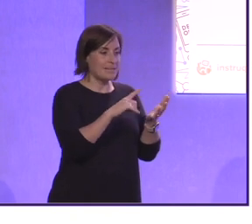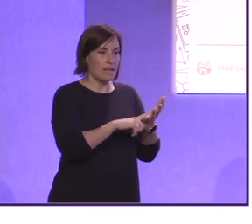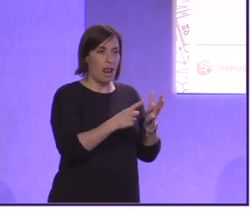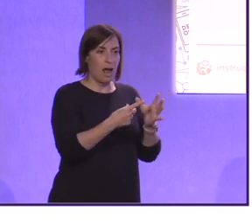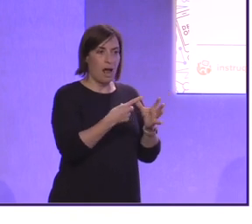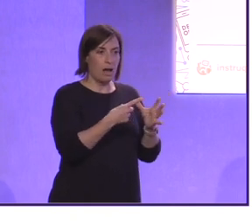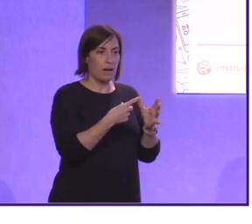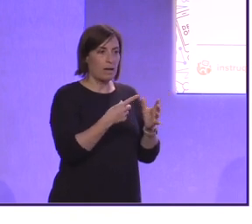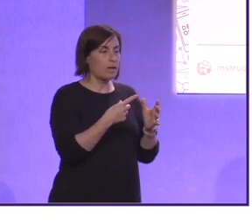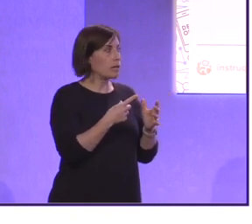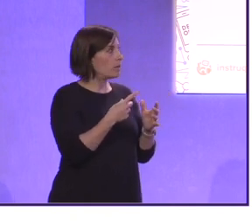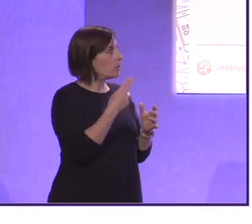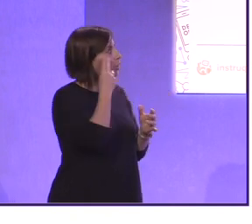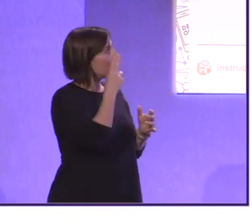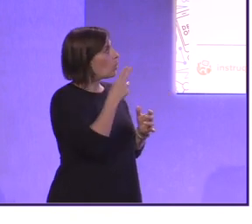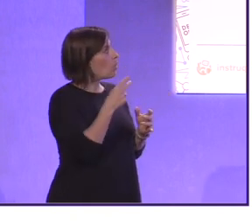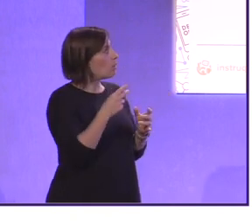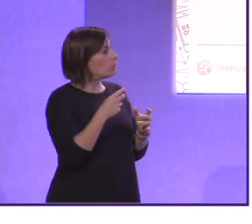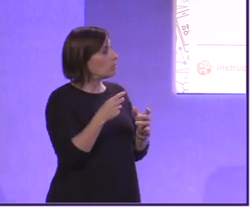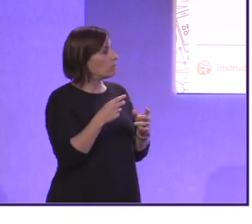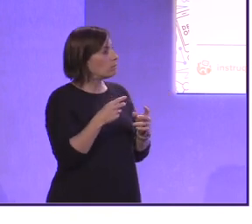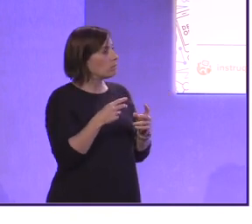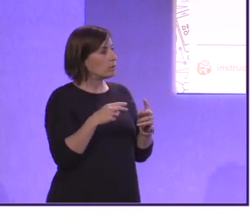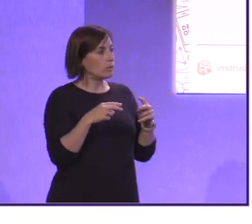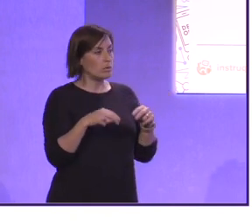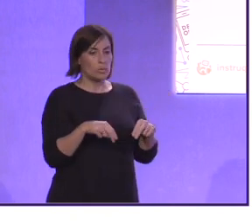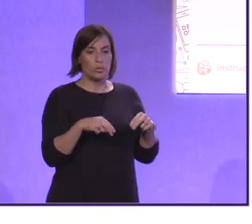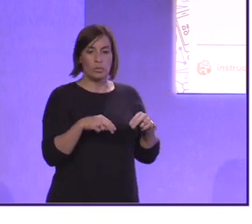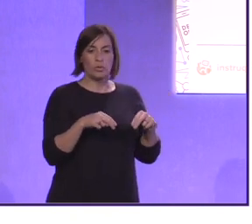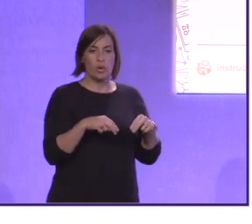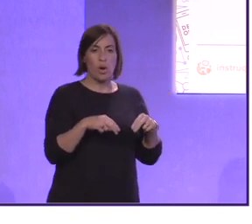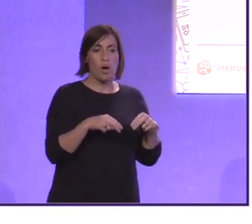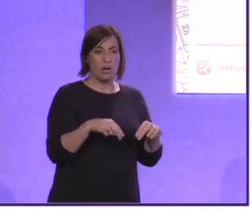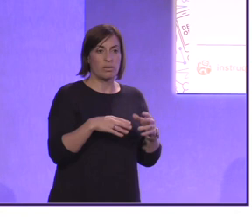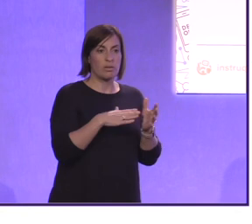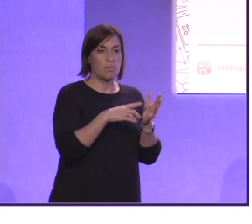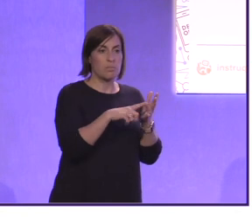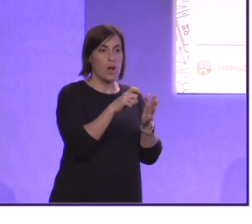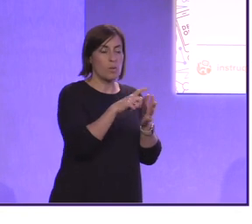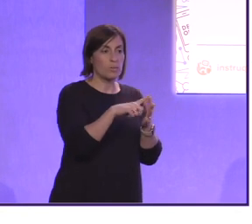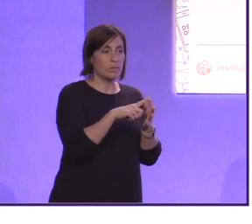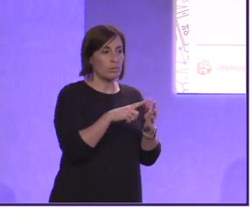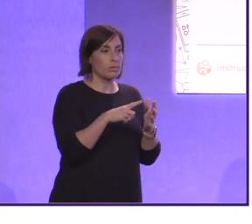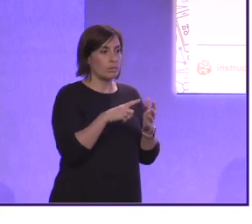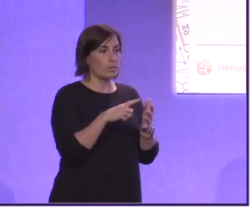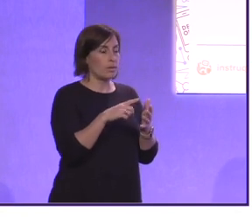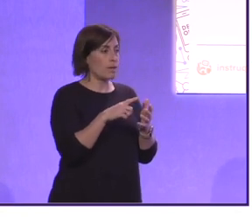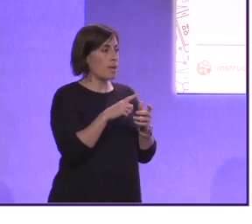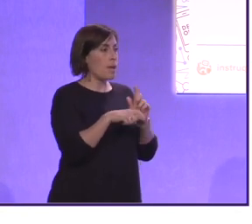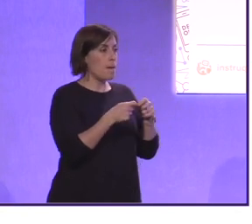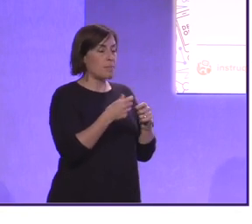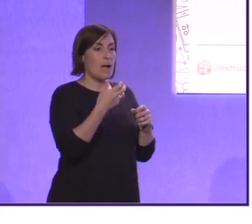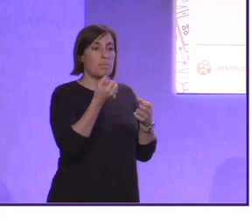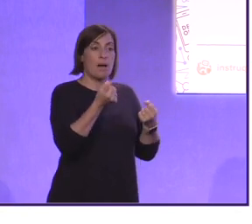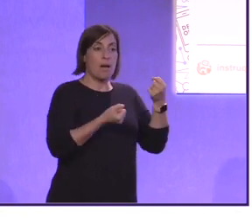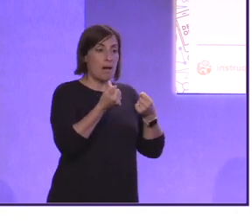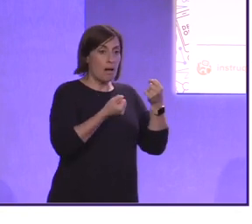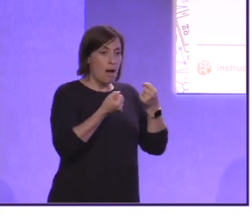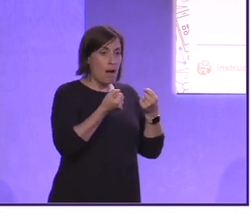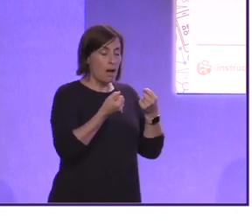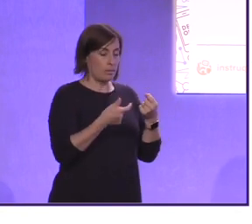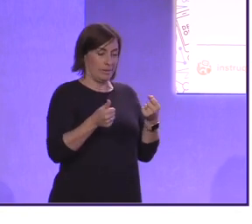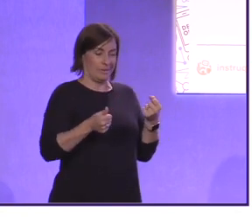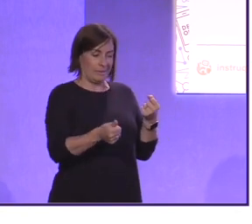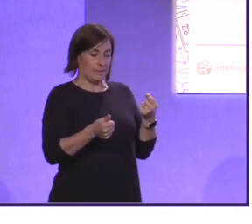with the dog mode. It was actually a brilliant idea where you can avoid your dog from overheating and dying in your car by actually setting your Tesla on dog